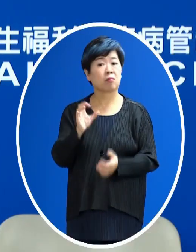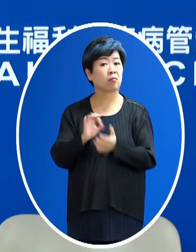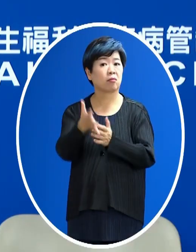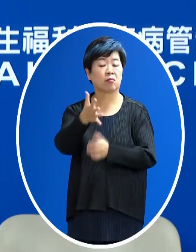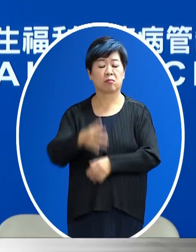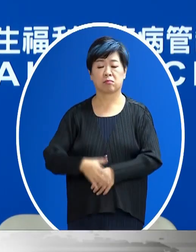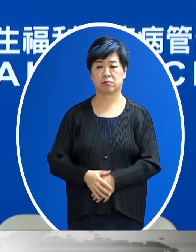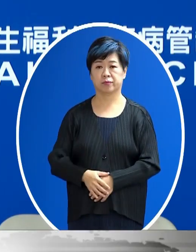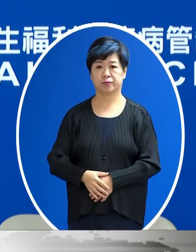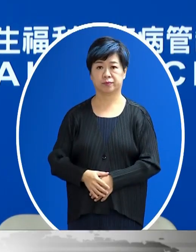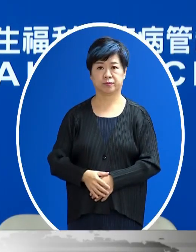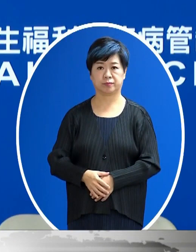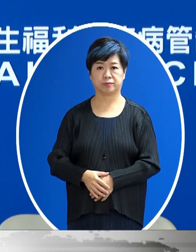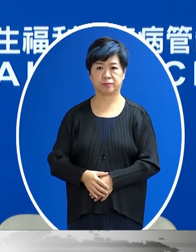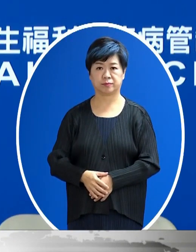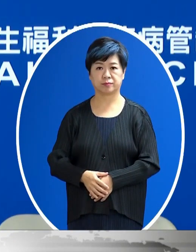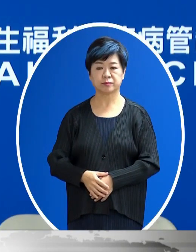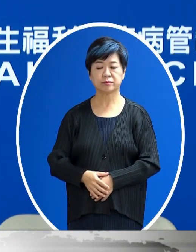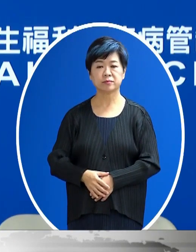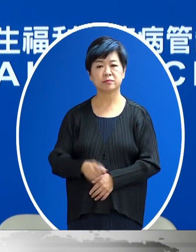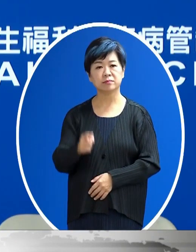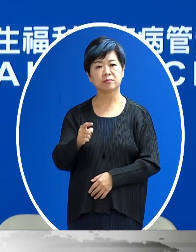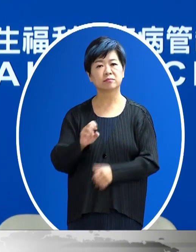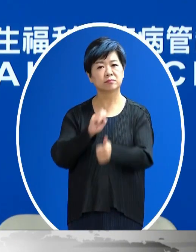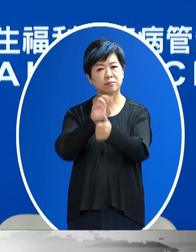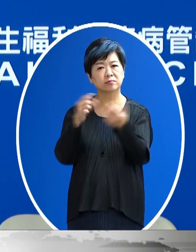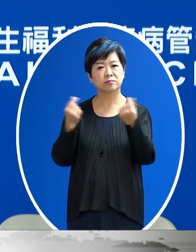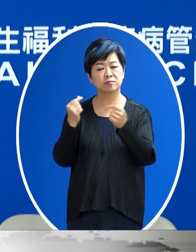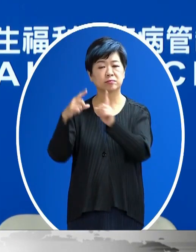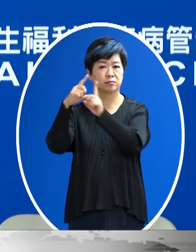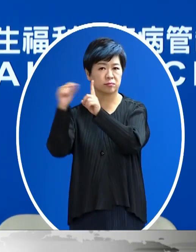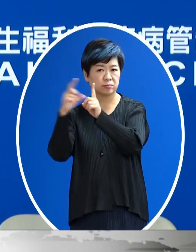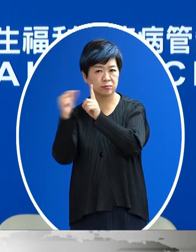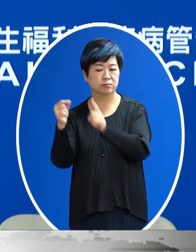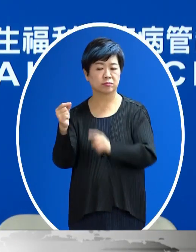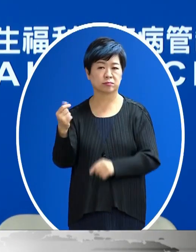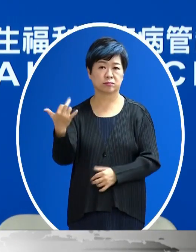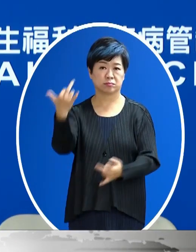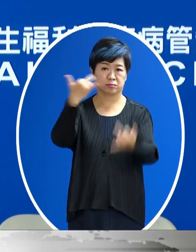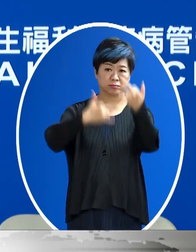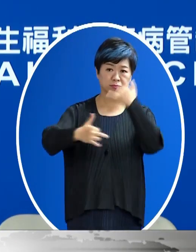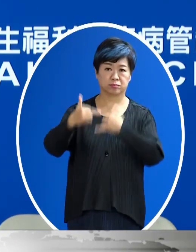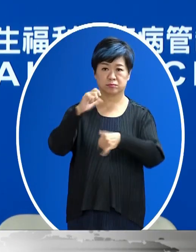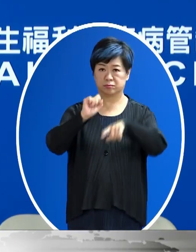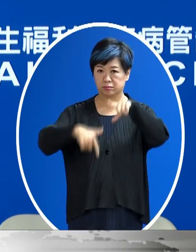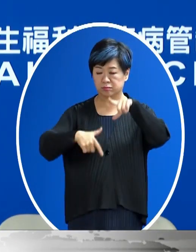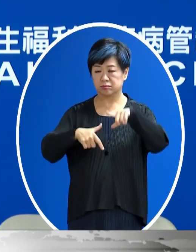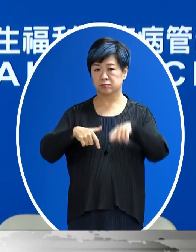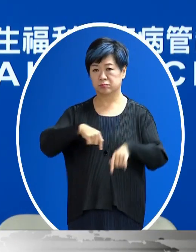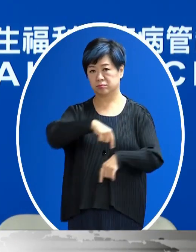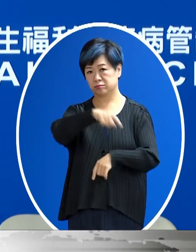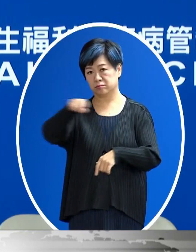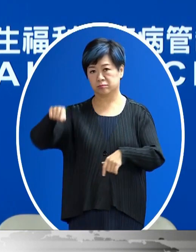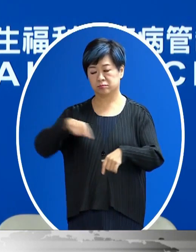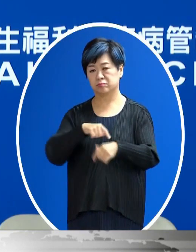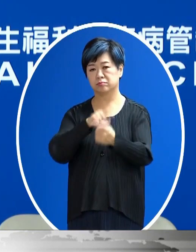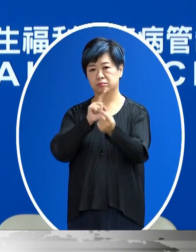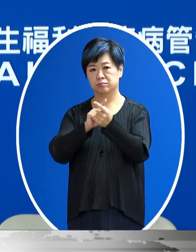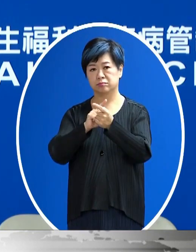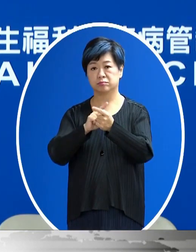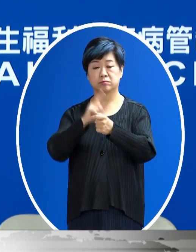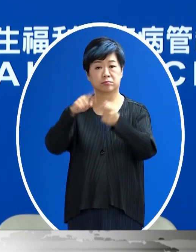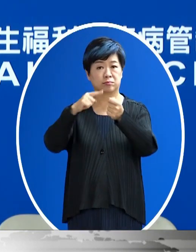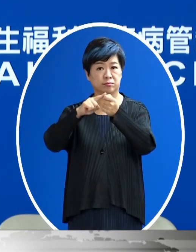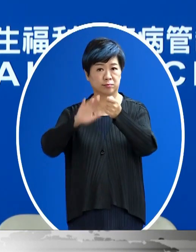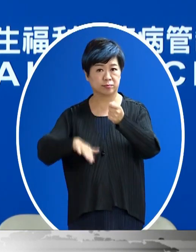With arrivals capped at 150,000, airlines would be limited on adding services, so we decided to raise it so that everyone has some time